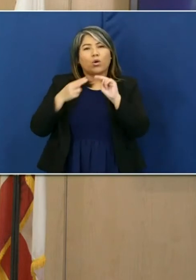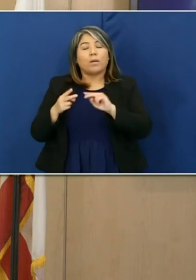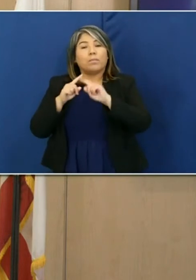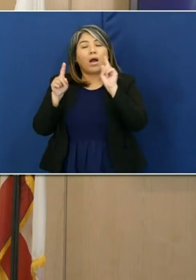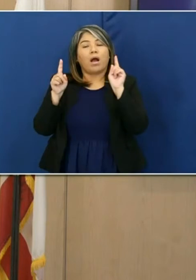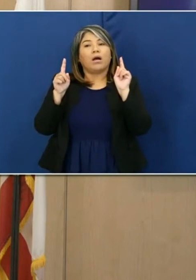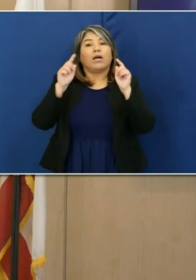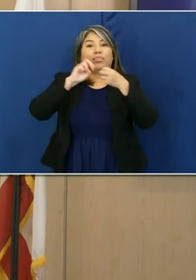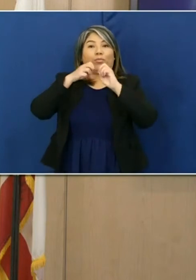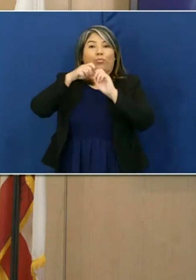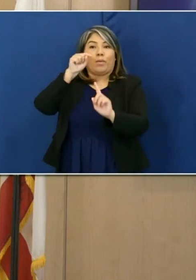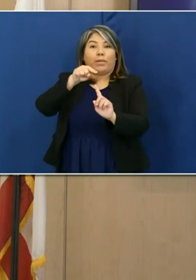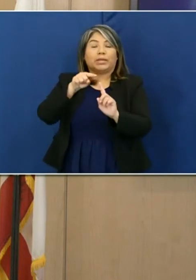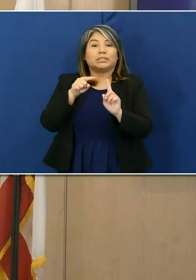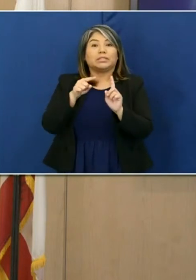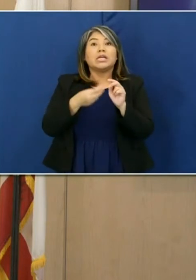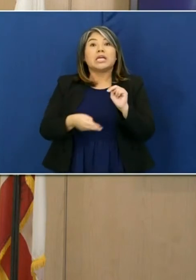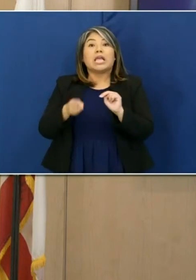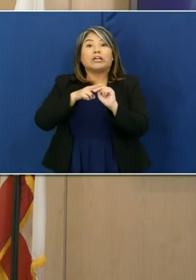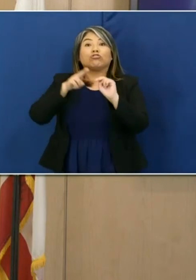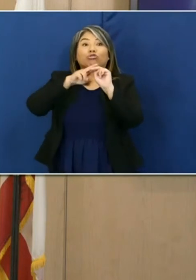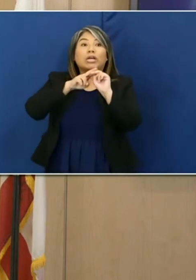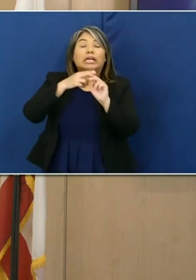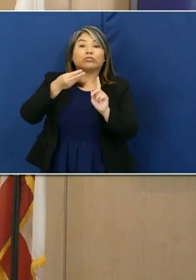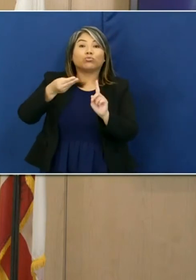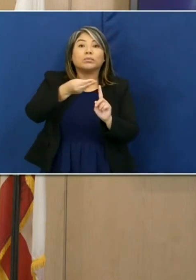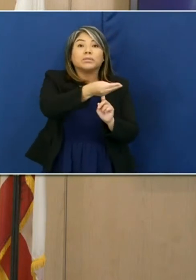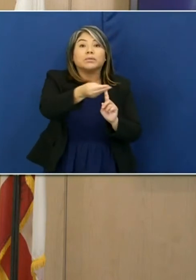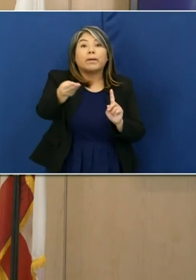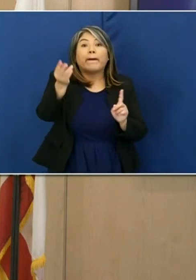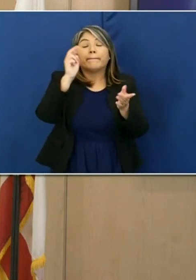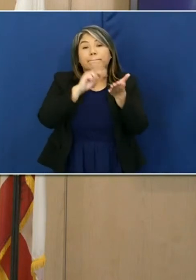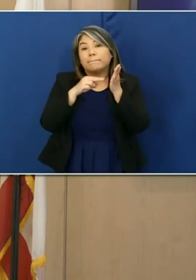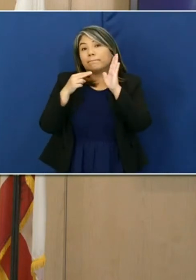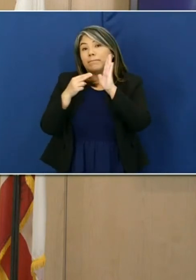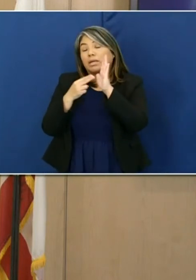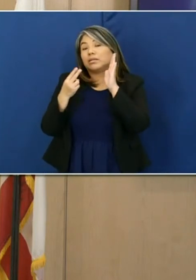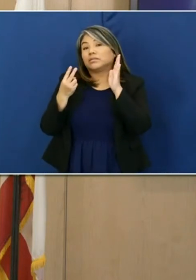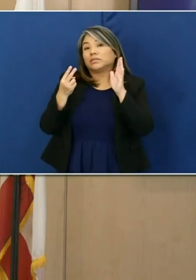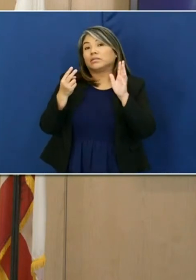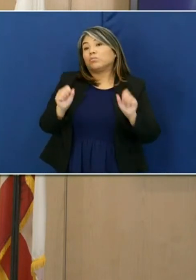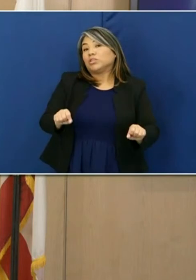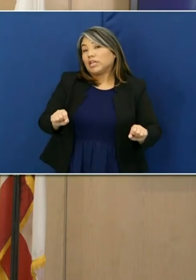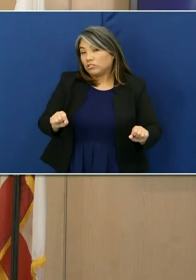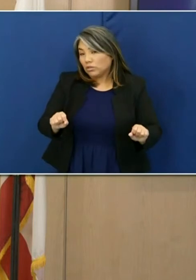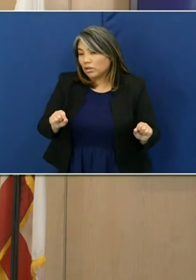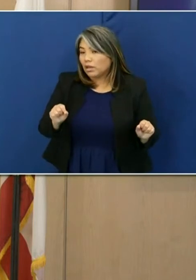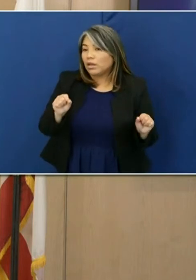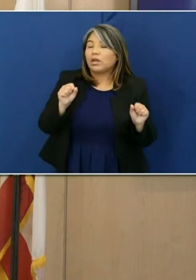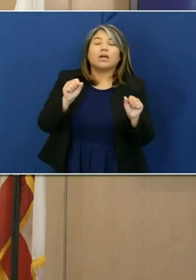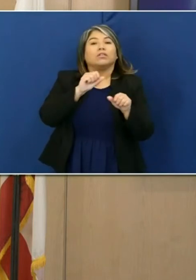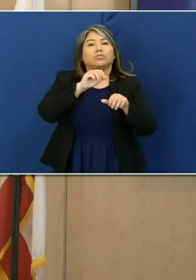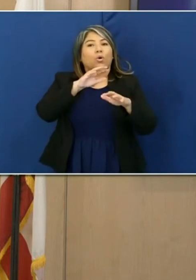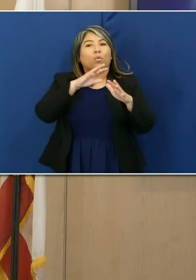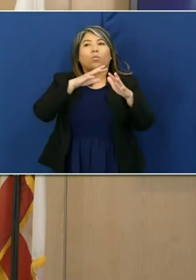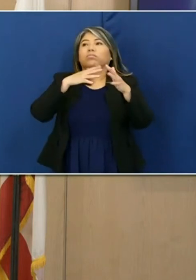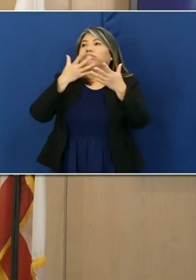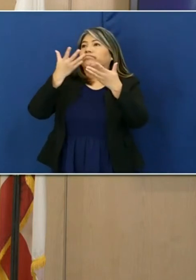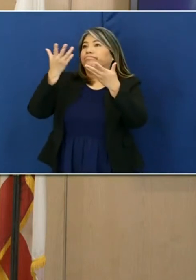we're talking about increased transmissibility, potentially what we're talking about is that while this normally, under